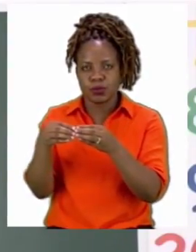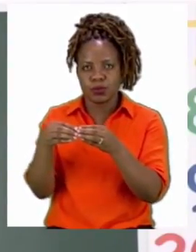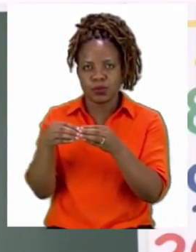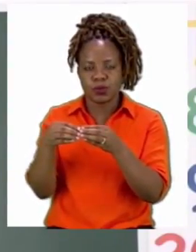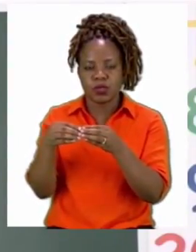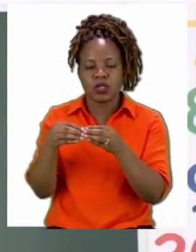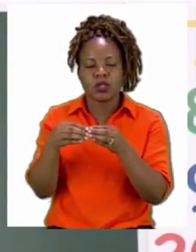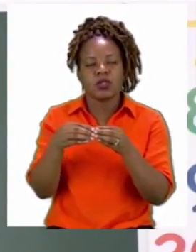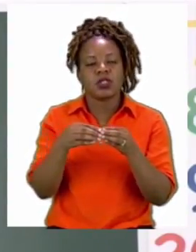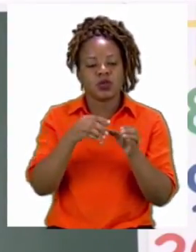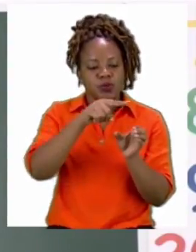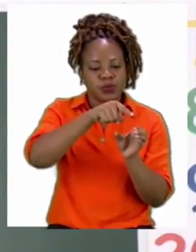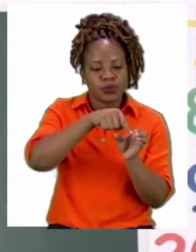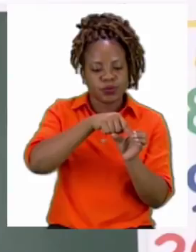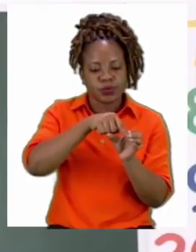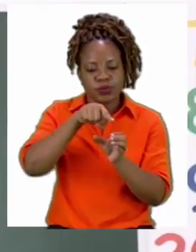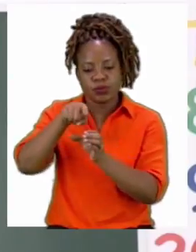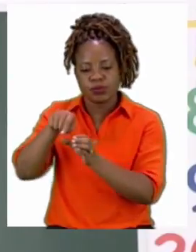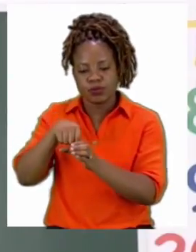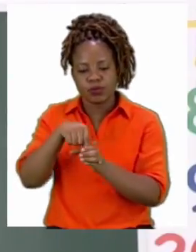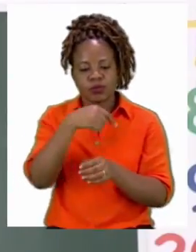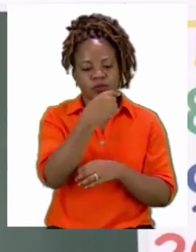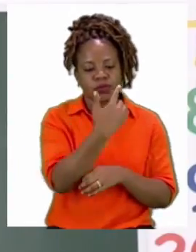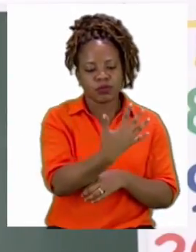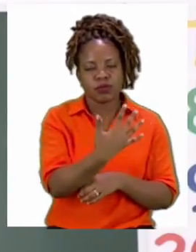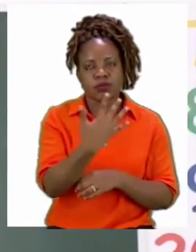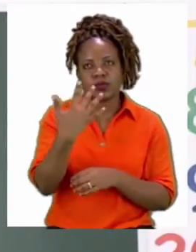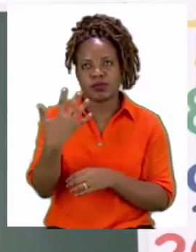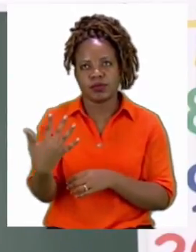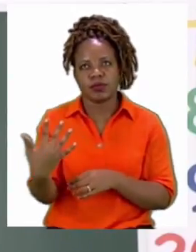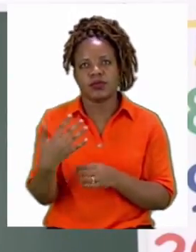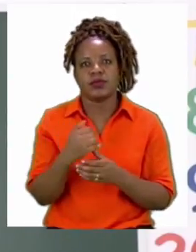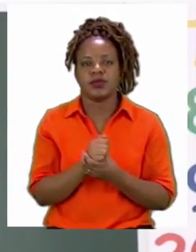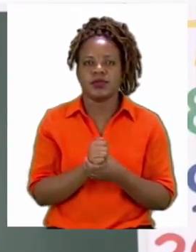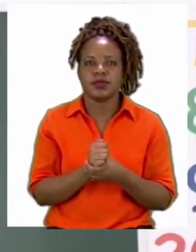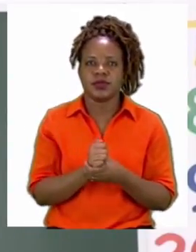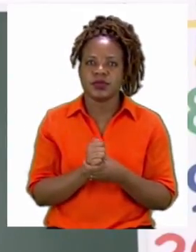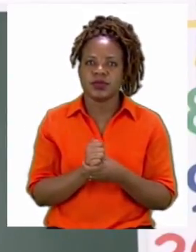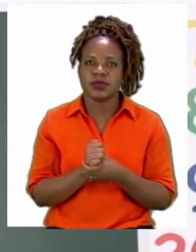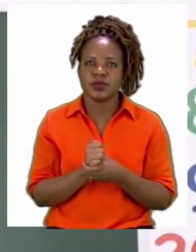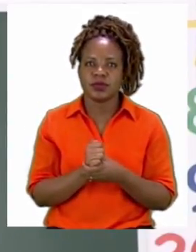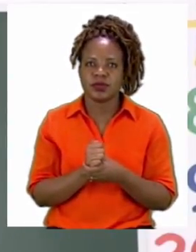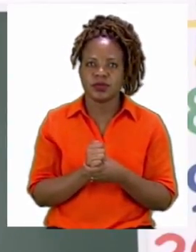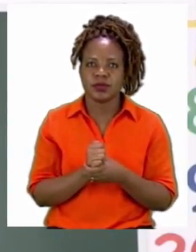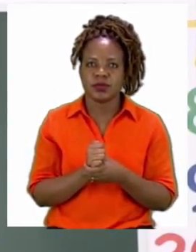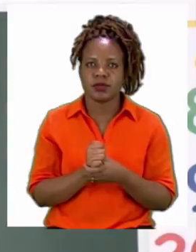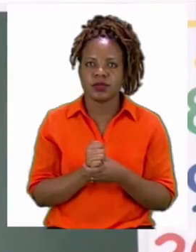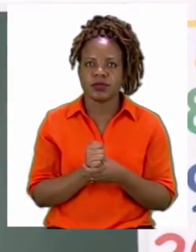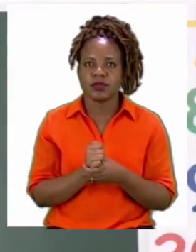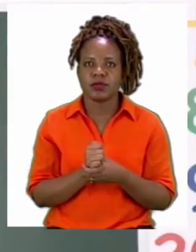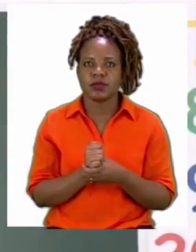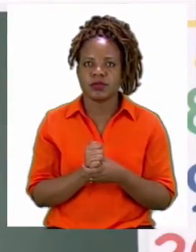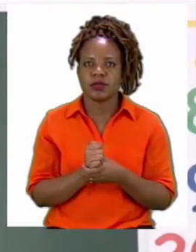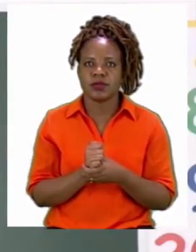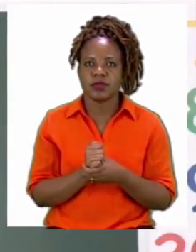sets, so all we need to do is put 5 things in each of the sets.